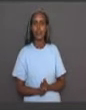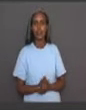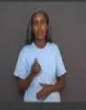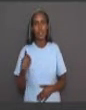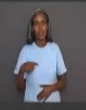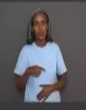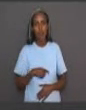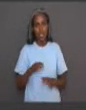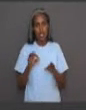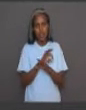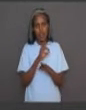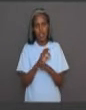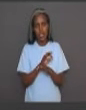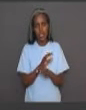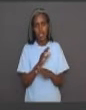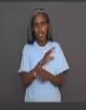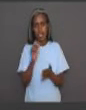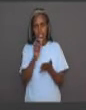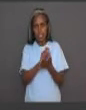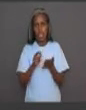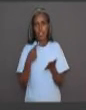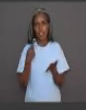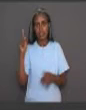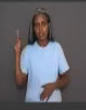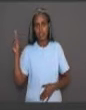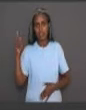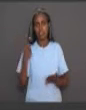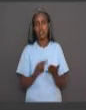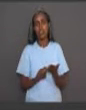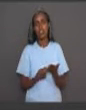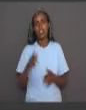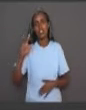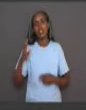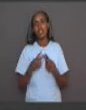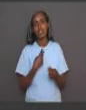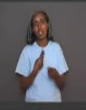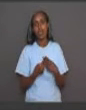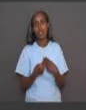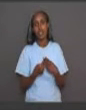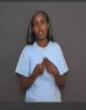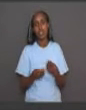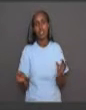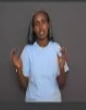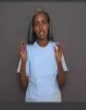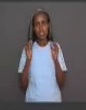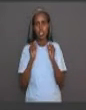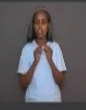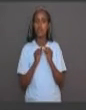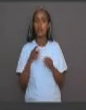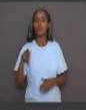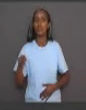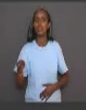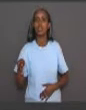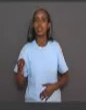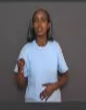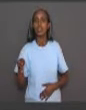We can factor and write this as 3 times the sum of